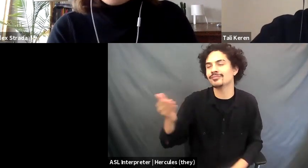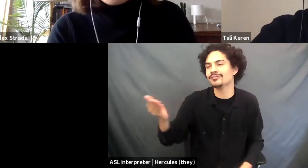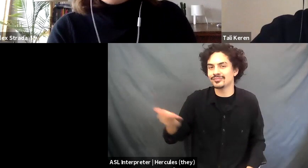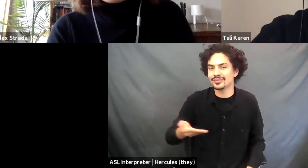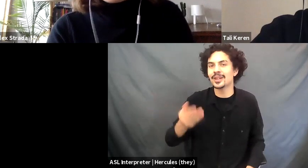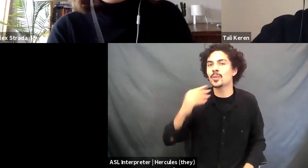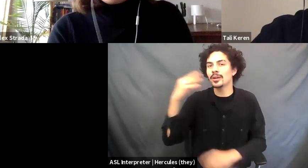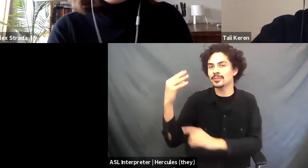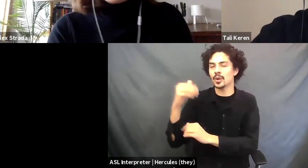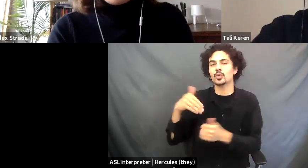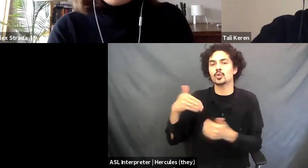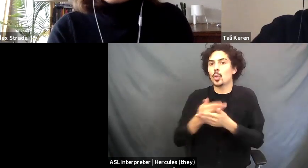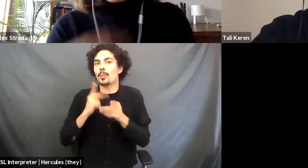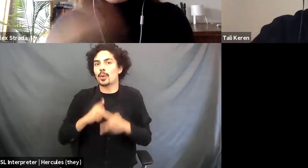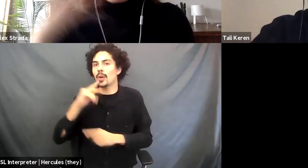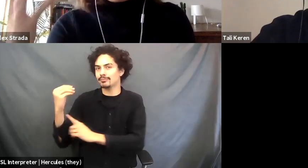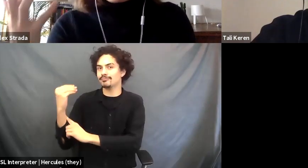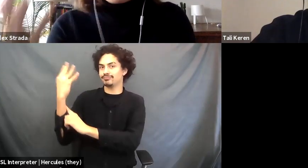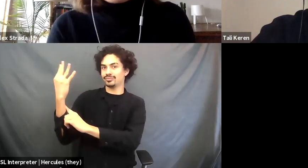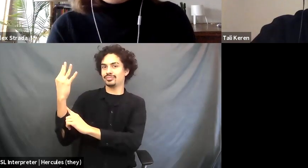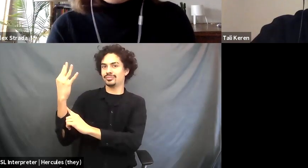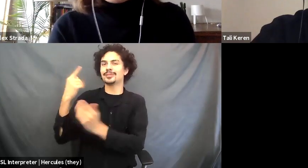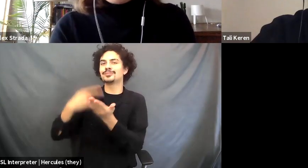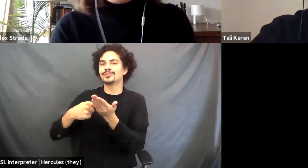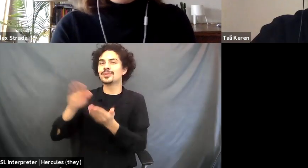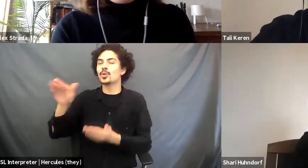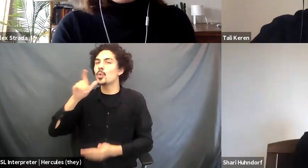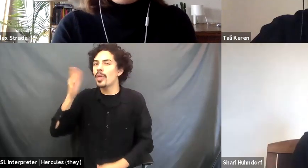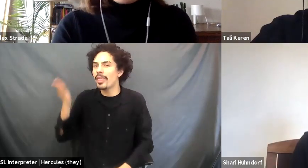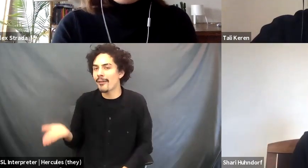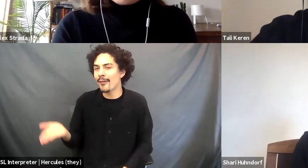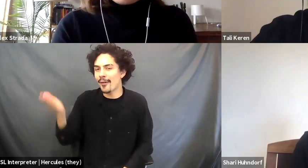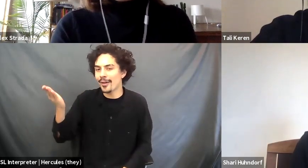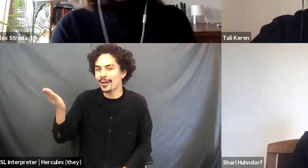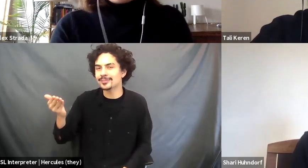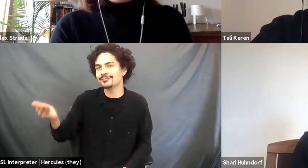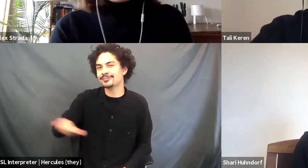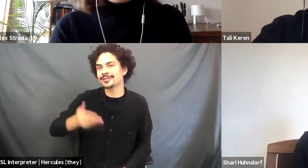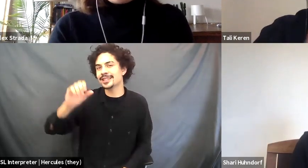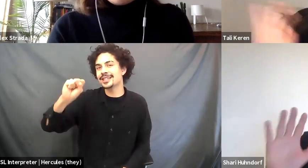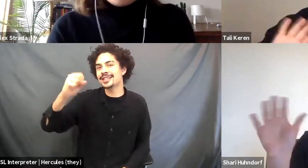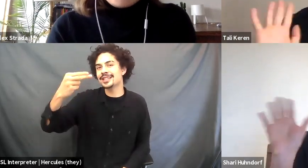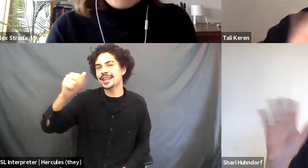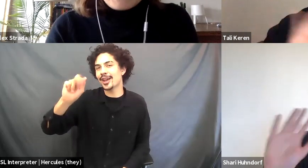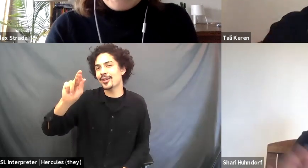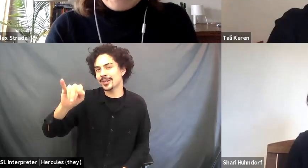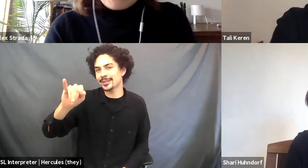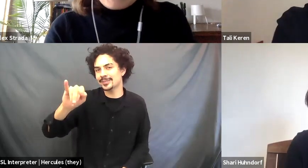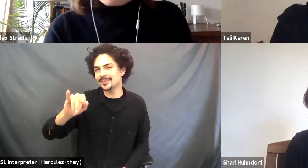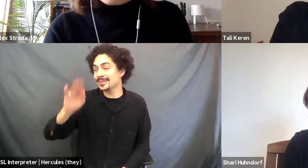camera on the screen or turn her camera on and join us on the screen rather. Hi Sherry.